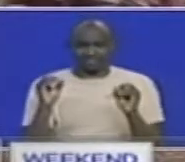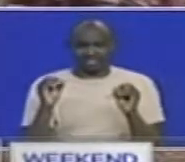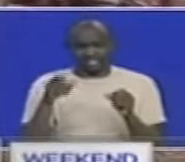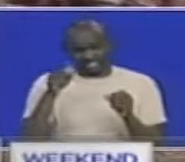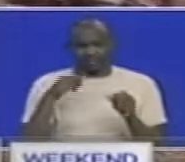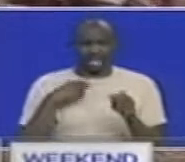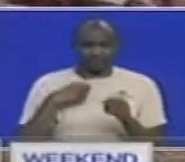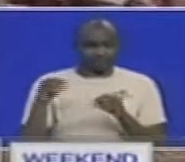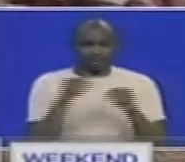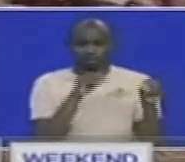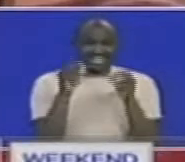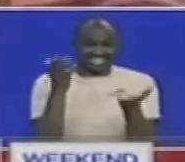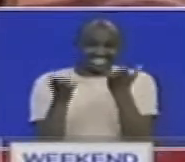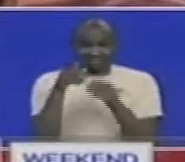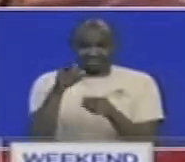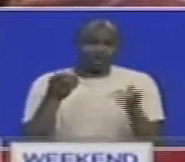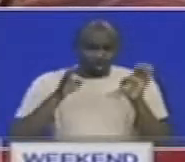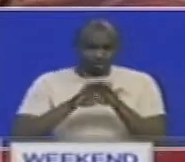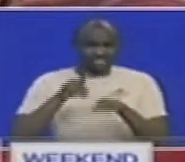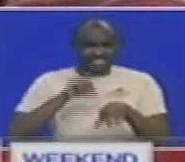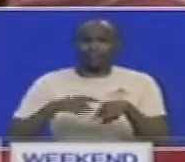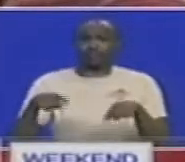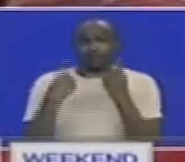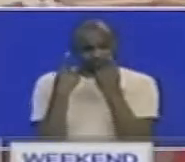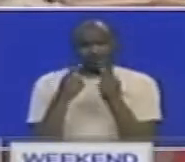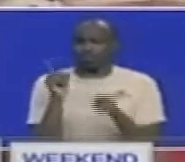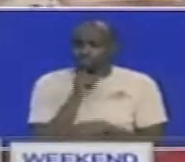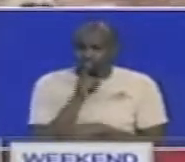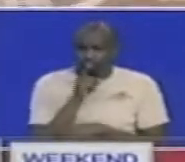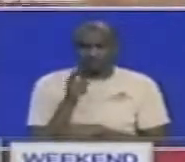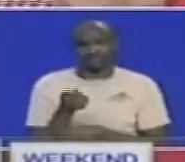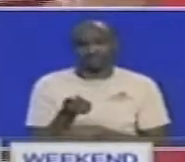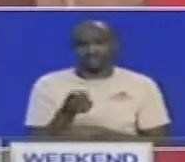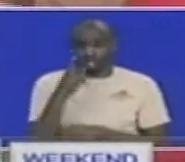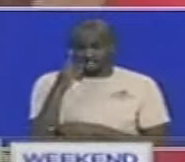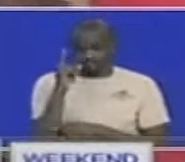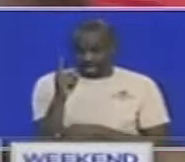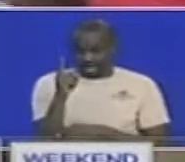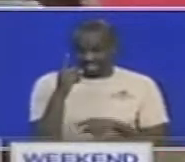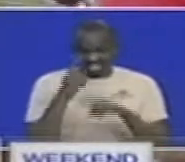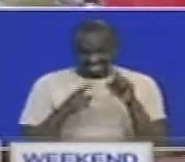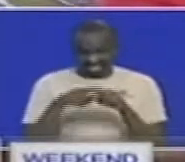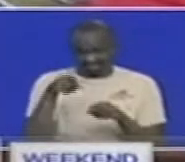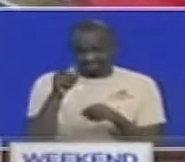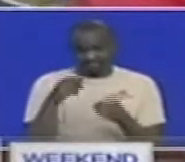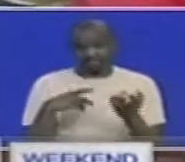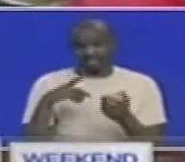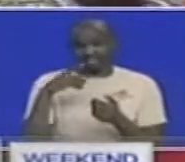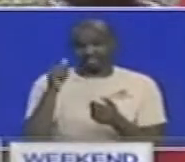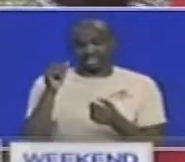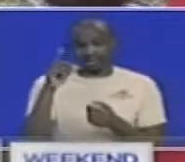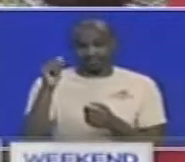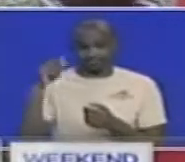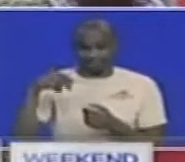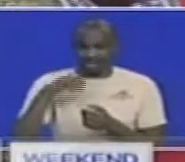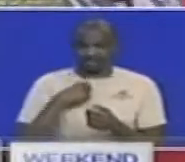mobile clinic in the area was closed after the conflicts intensified. 21-year-old Salfa Lekasuyan has a